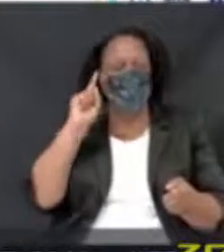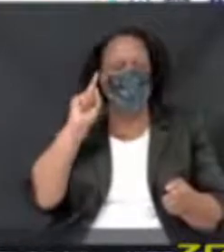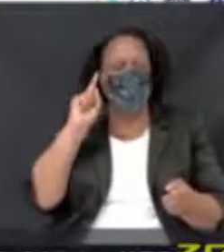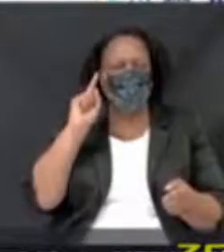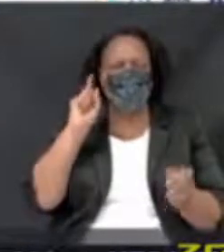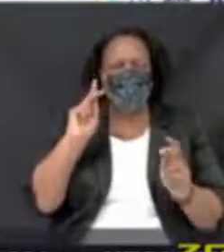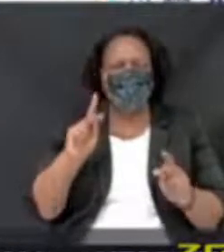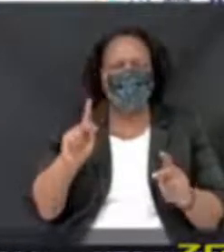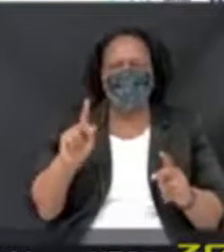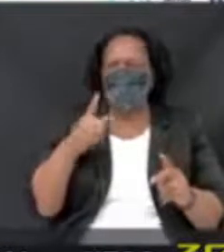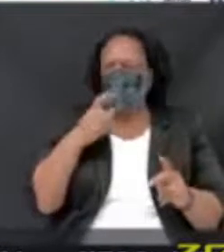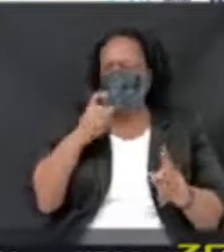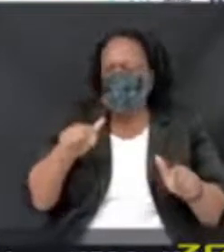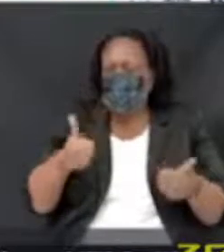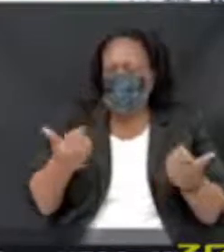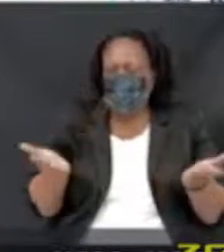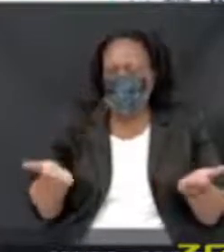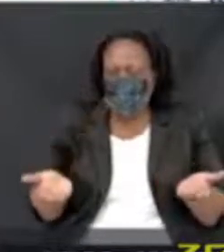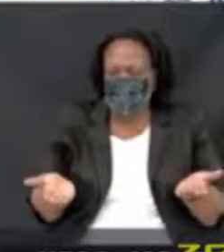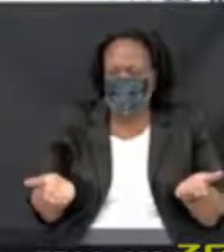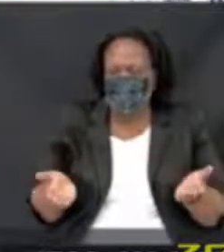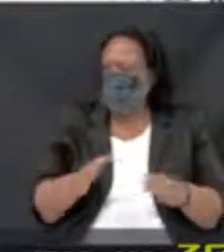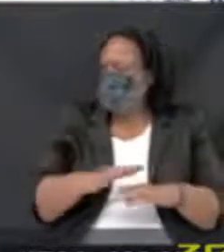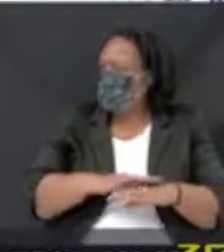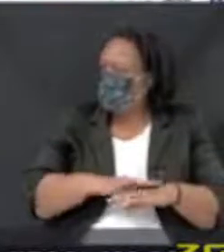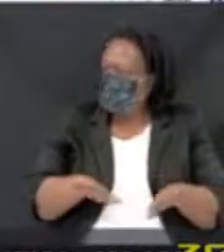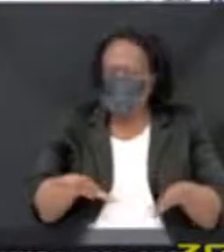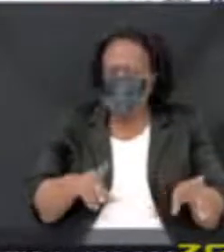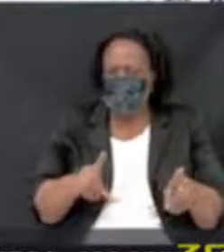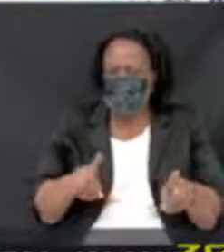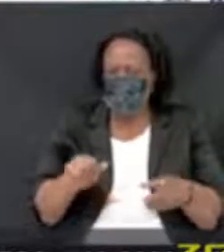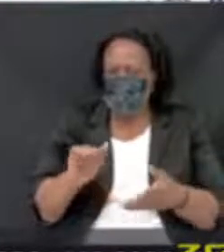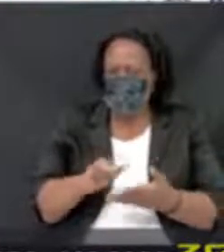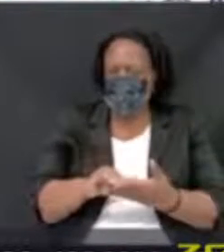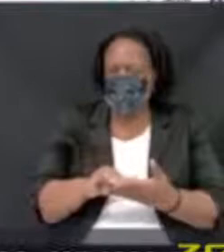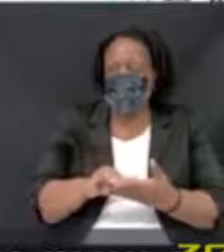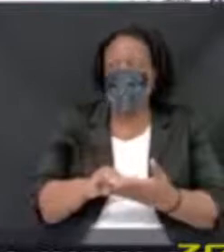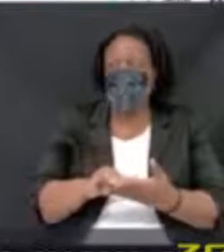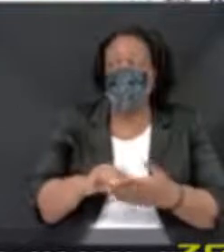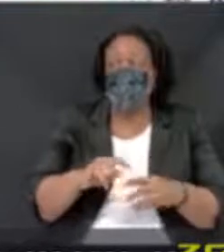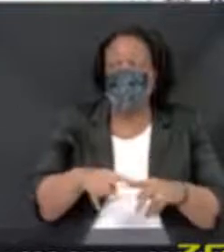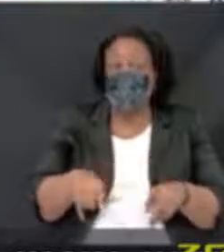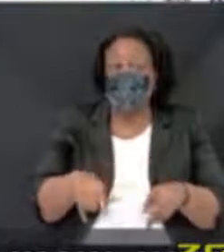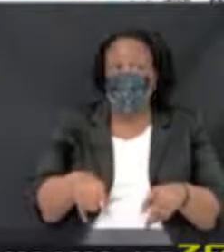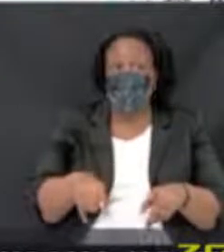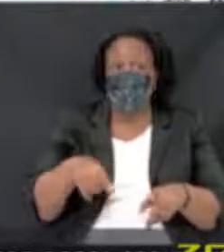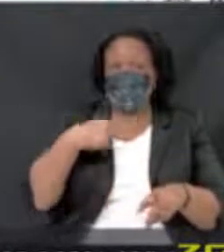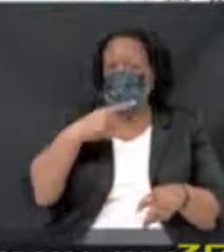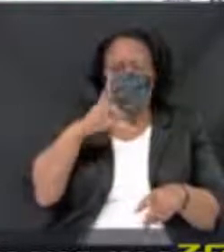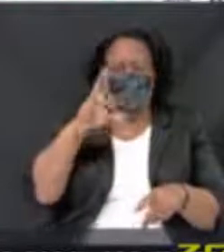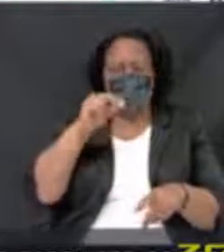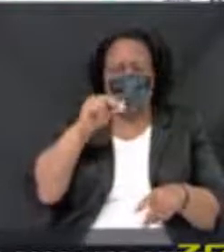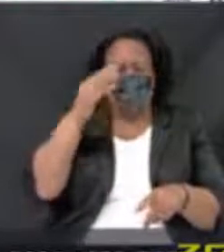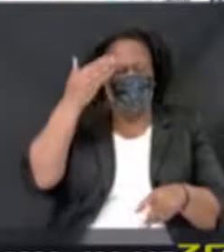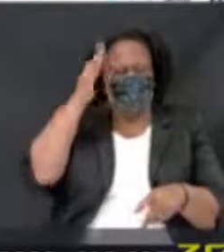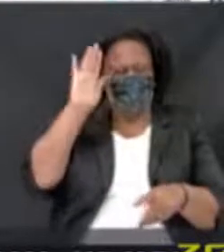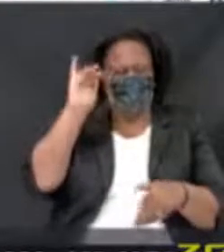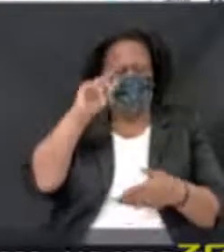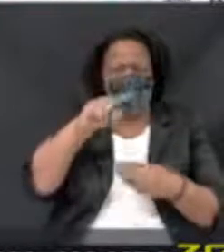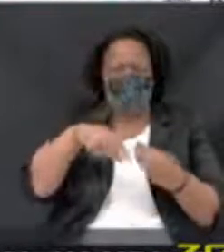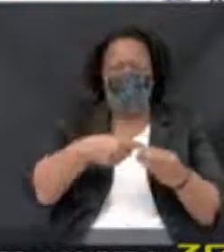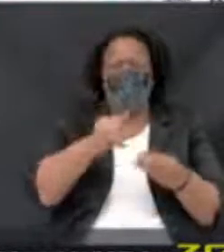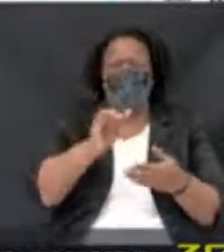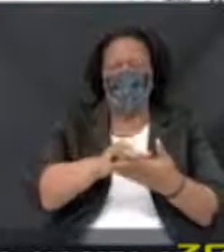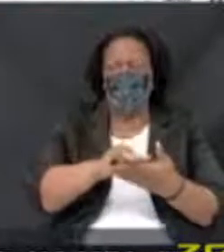So if the hotel has a particular policy, well, we don't know about that. All I know is that a policy has